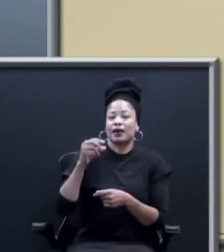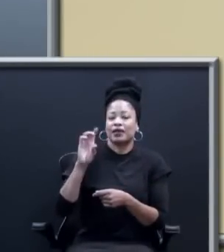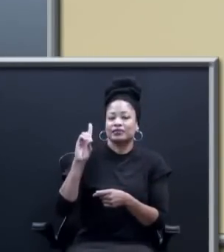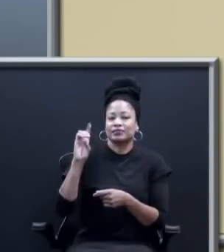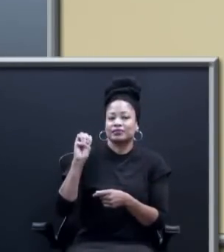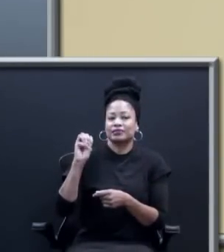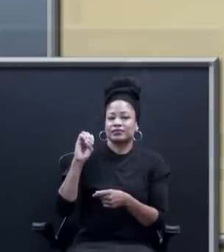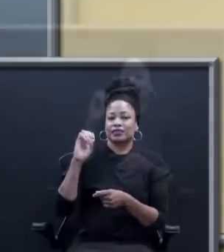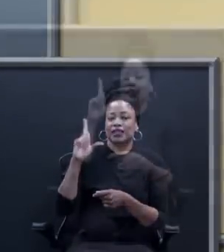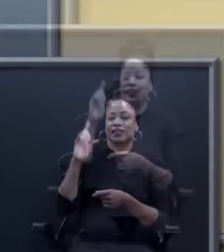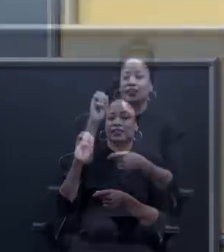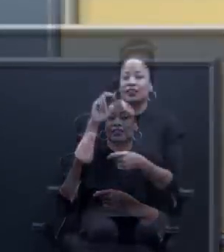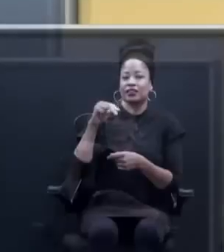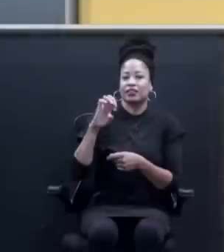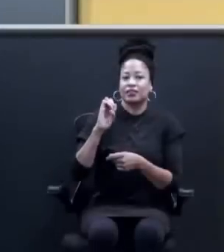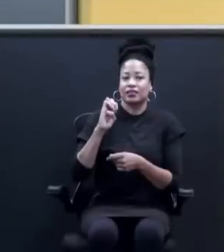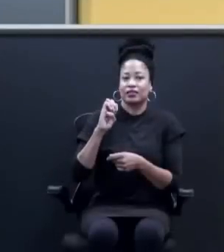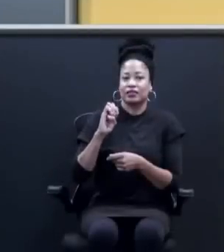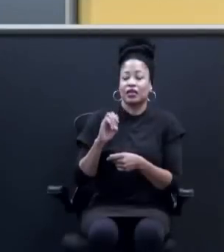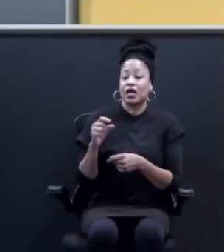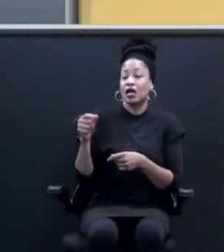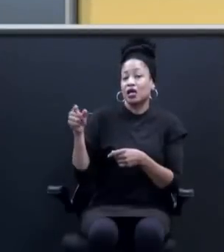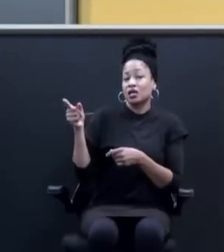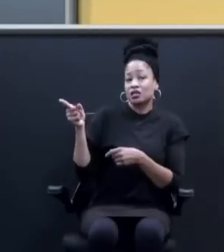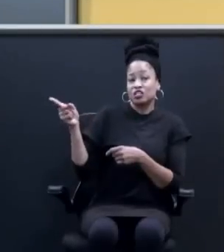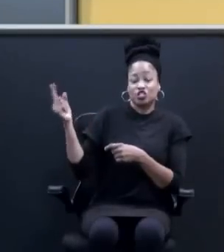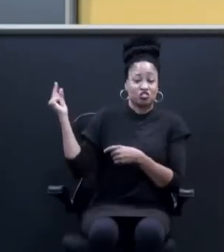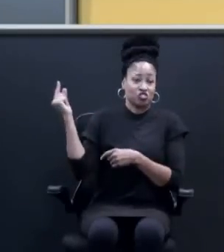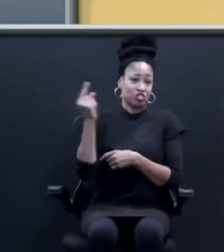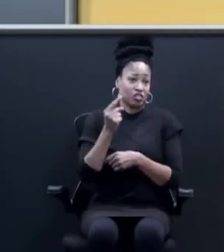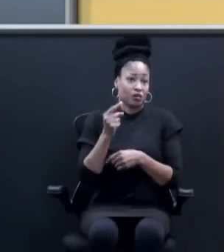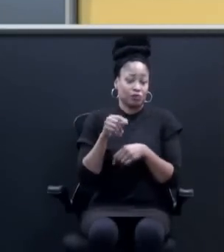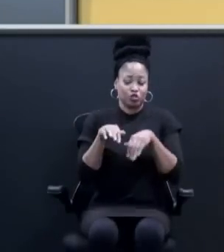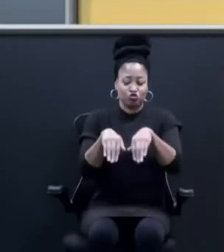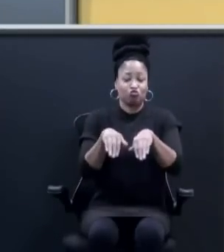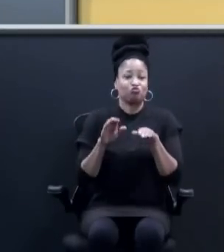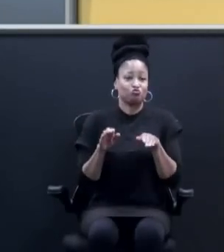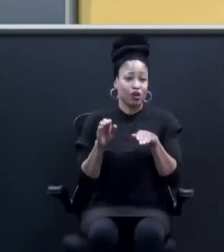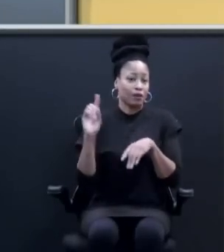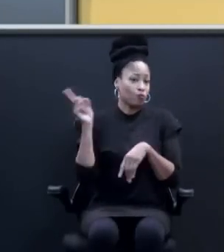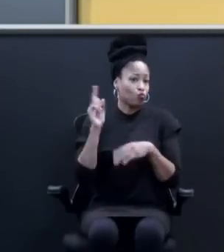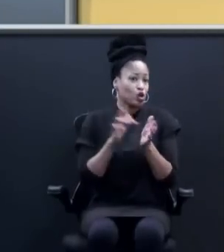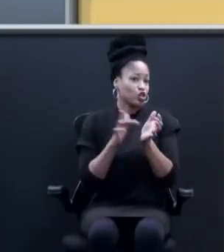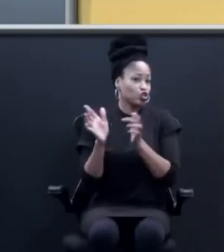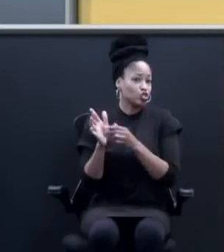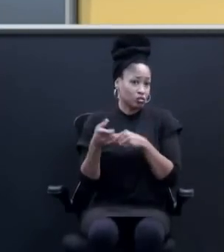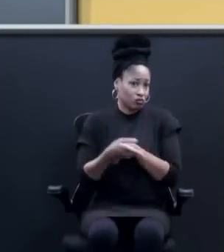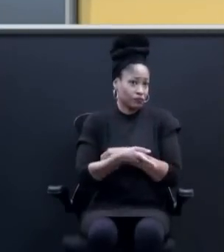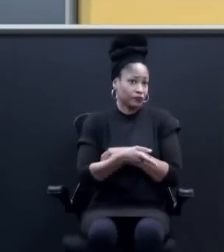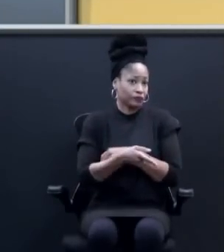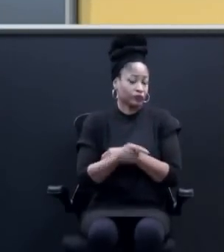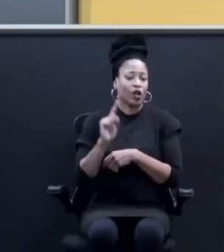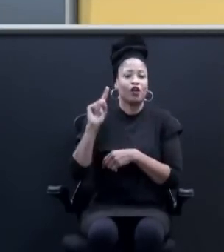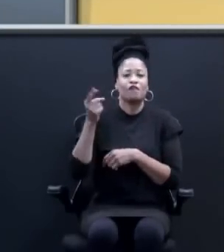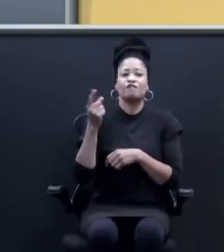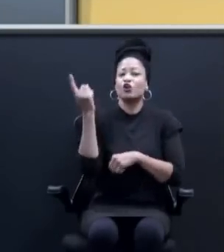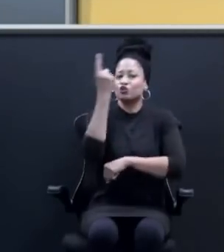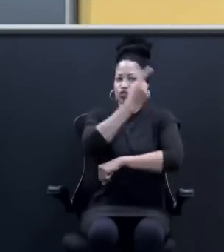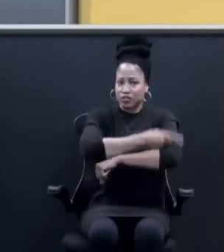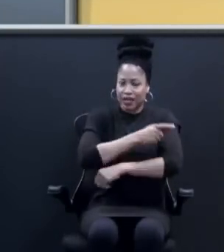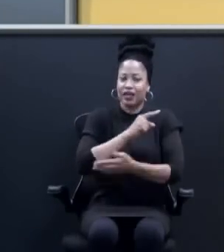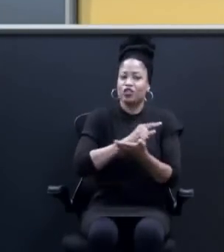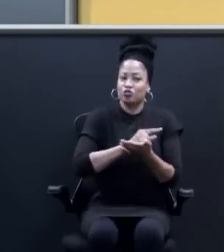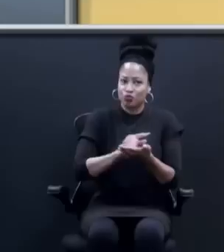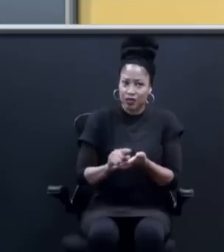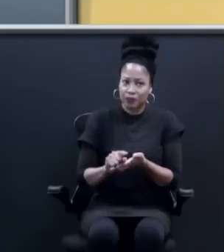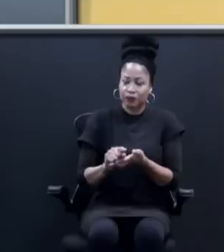she coming where? She coming to the grave where Jesus was. The first day of the week cometh Mary Magdalene